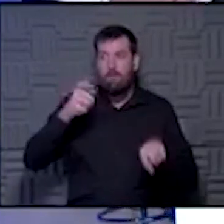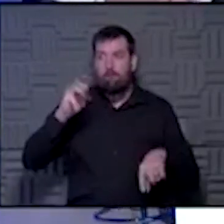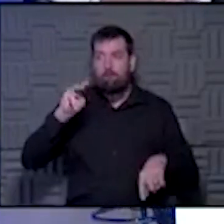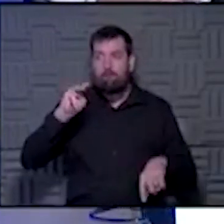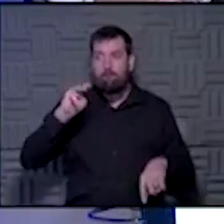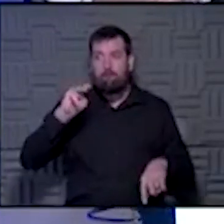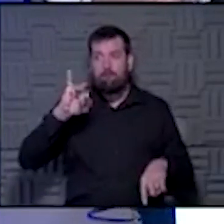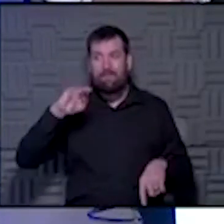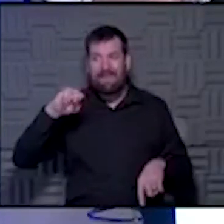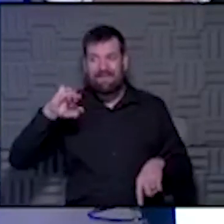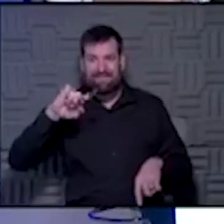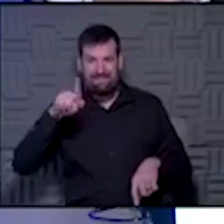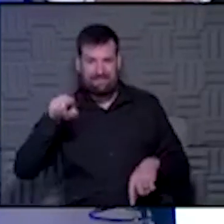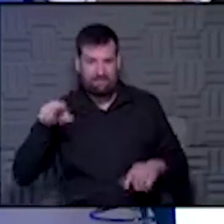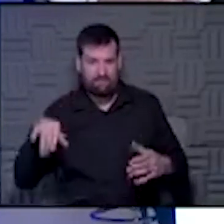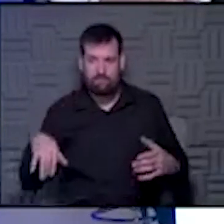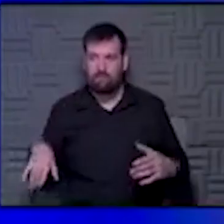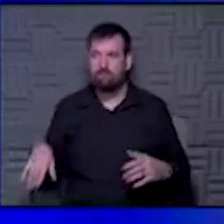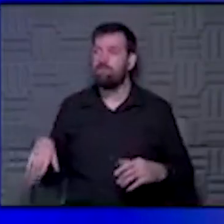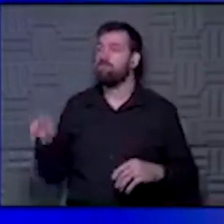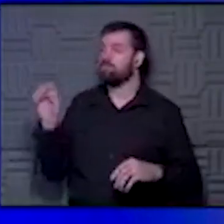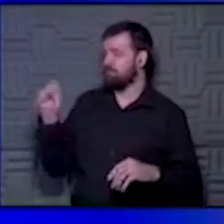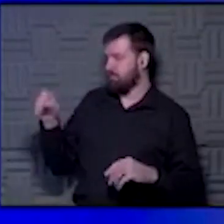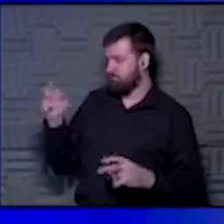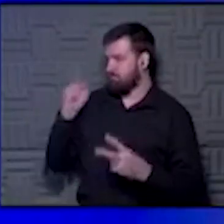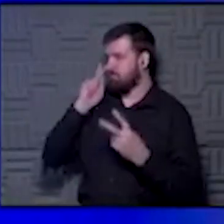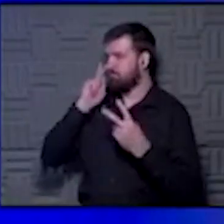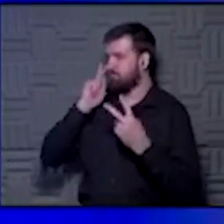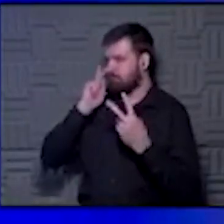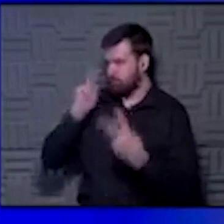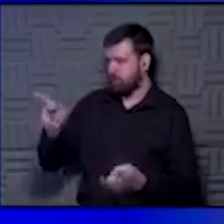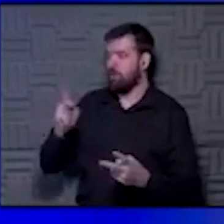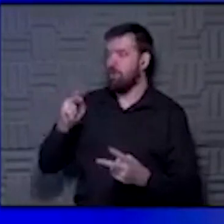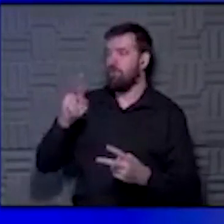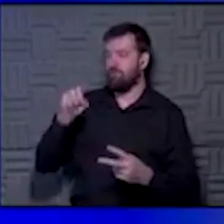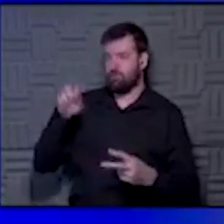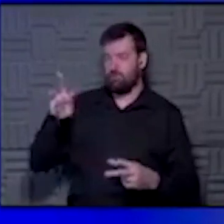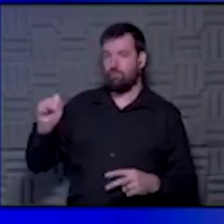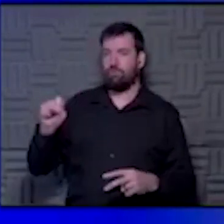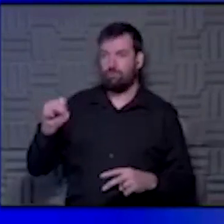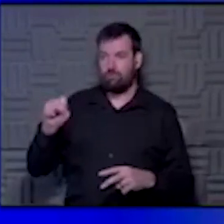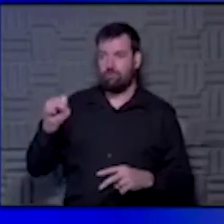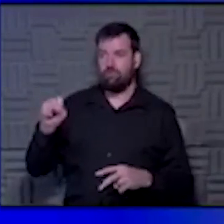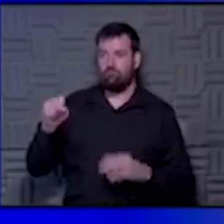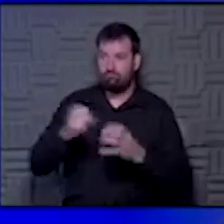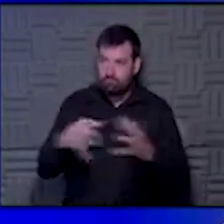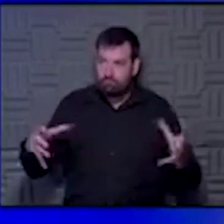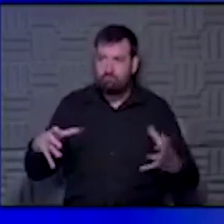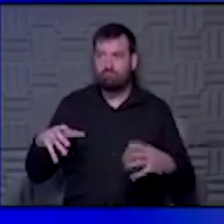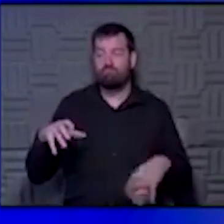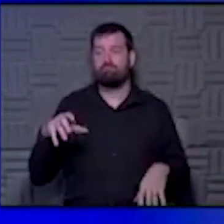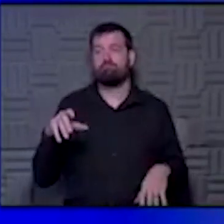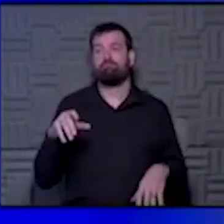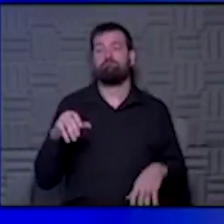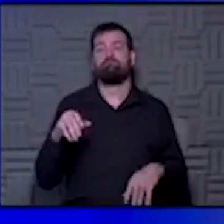Yes, so I saw the news about the outbreak in minks in Denmark, and they're culling animals there.